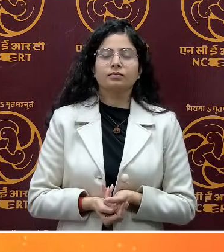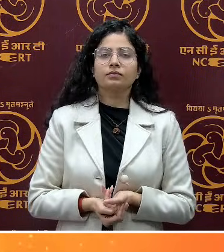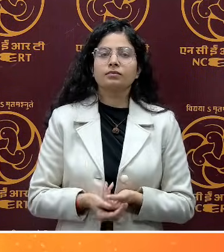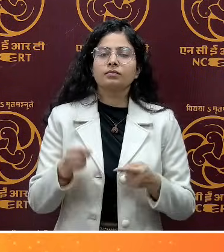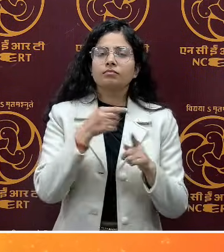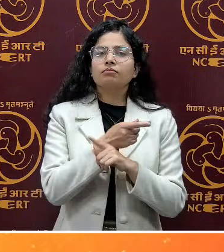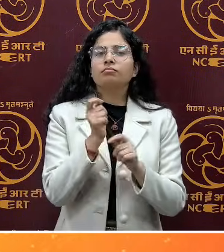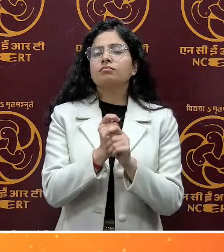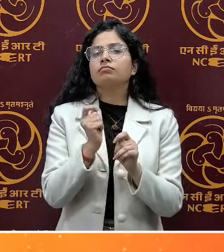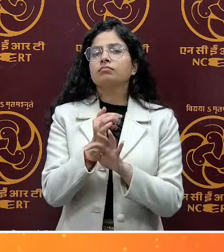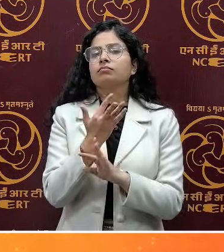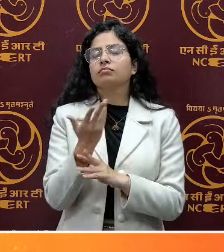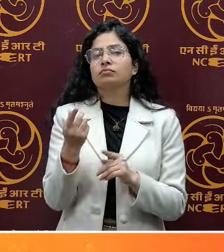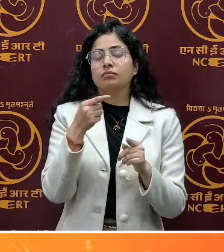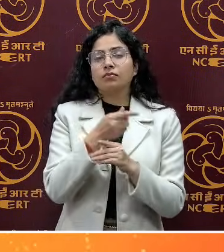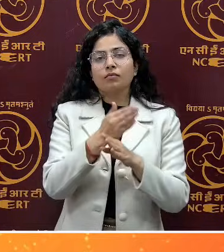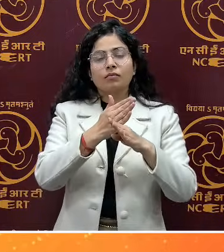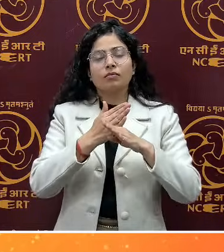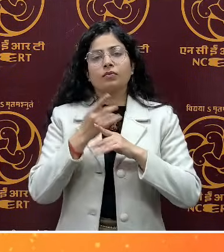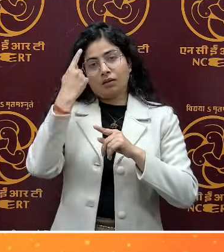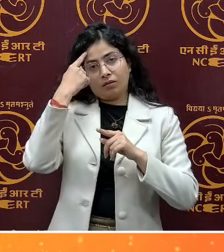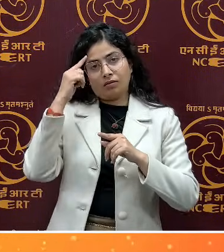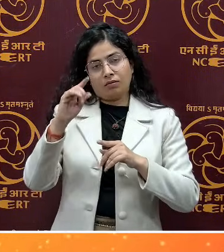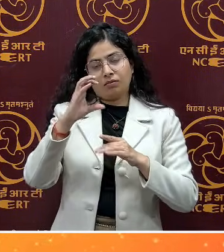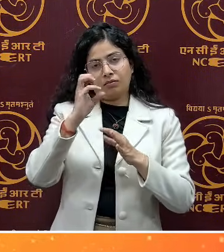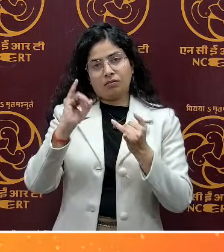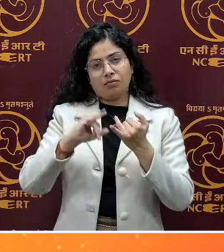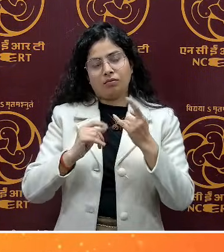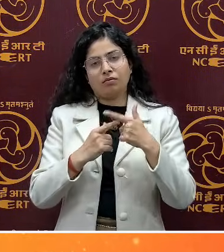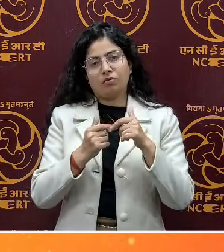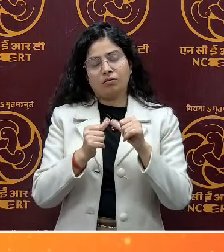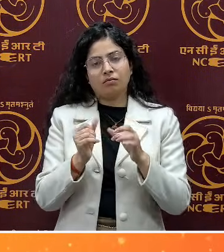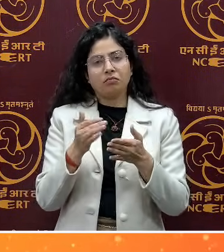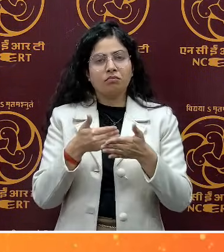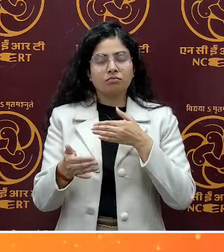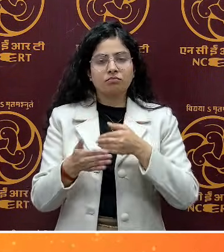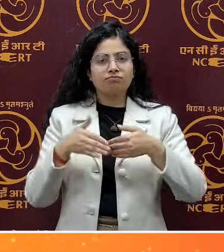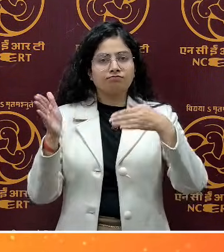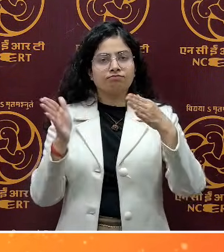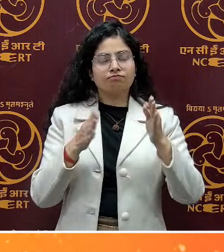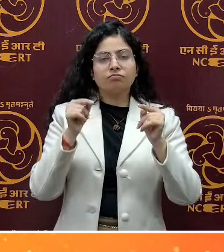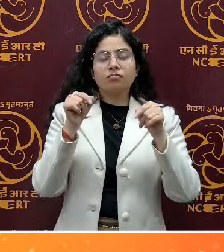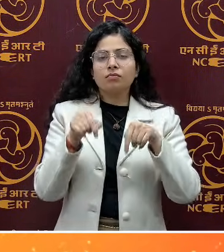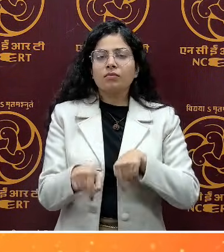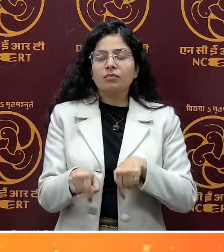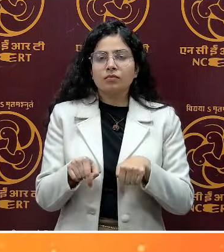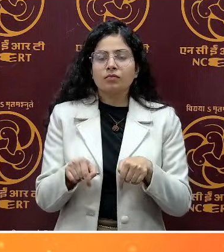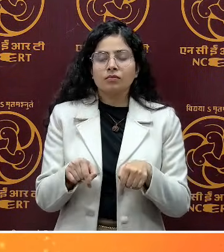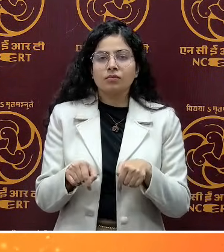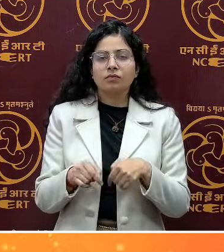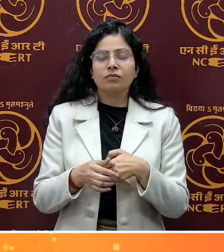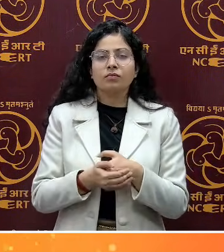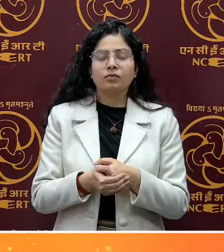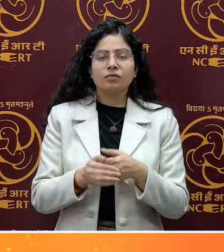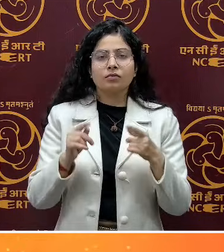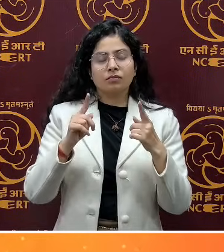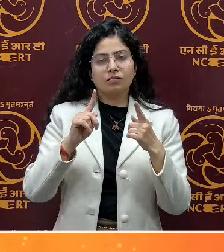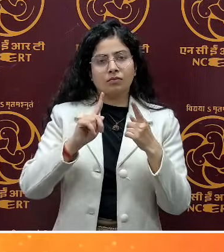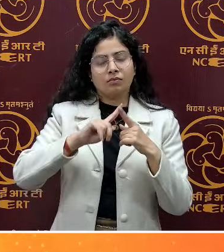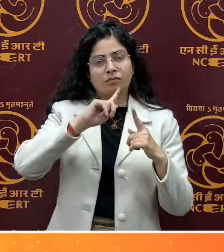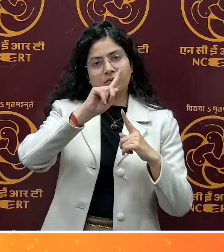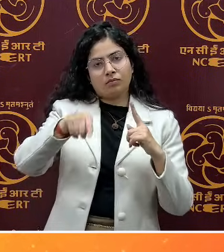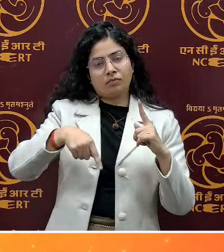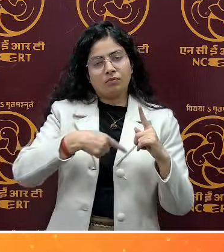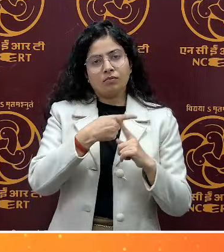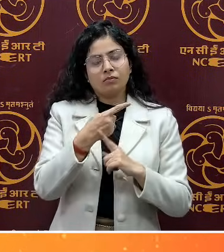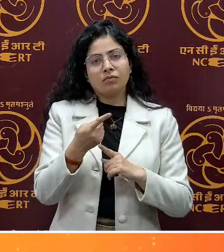do? They protect that coastal area from storms and flood. But now this specified ecosystem, it is